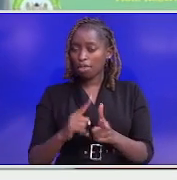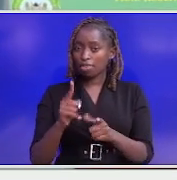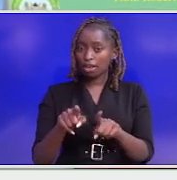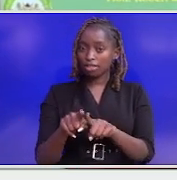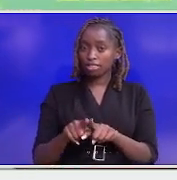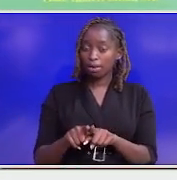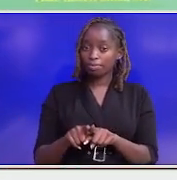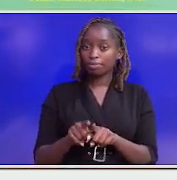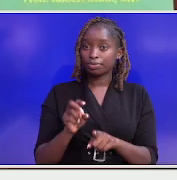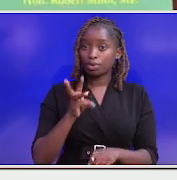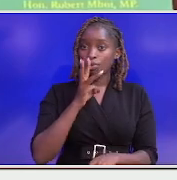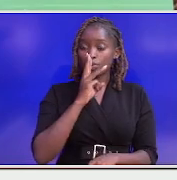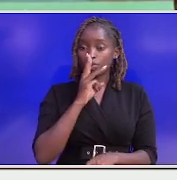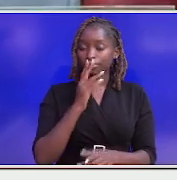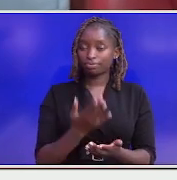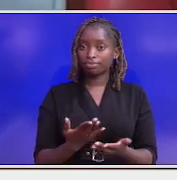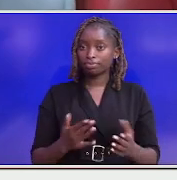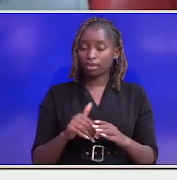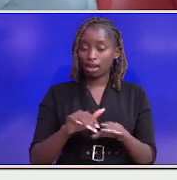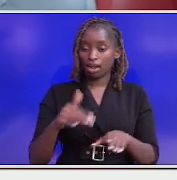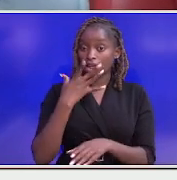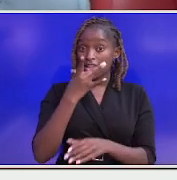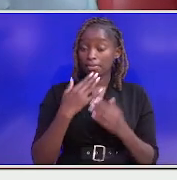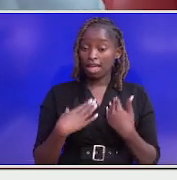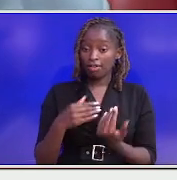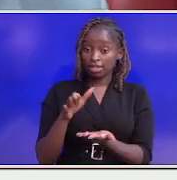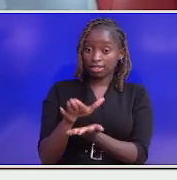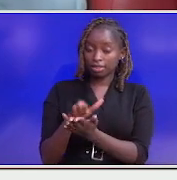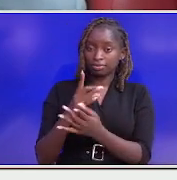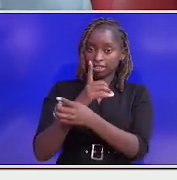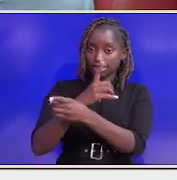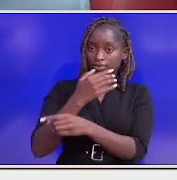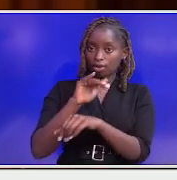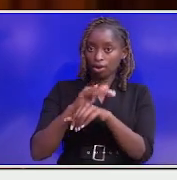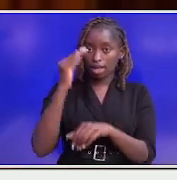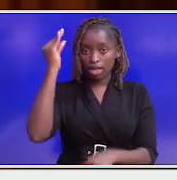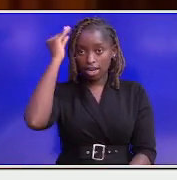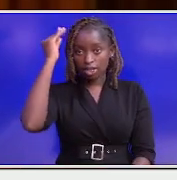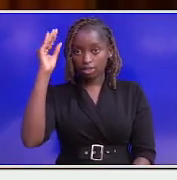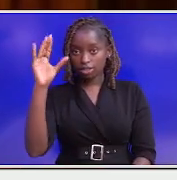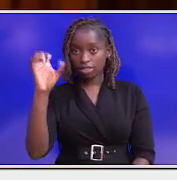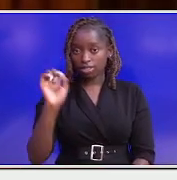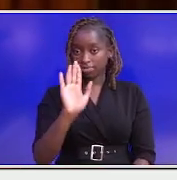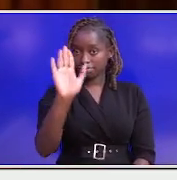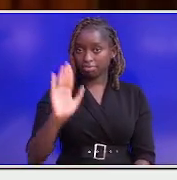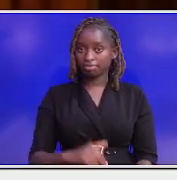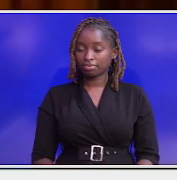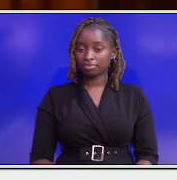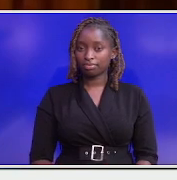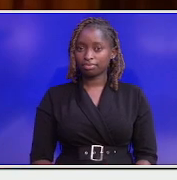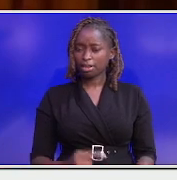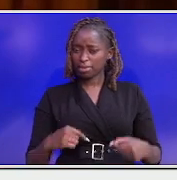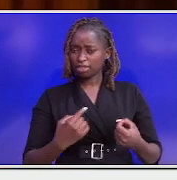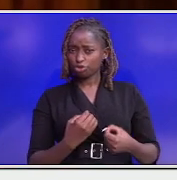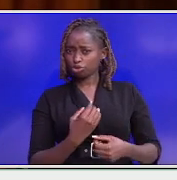Affairs docket. Joho was put to task to defend his education certificates. I'm very surprised if this question did